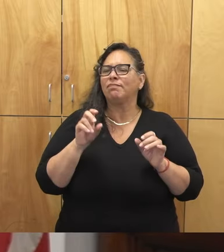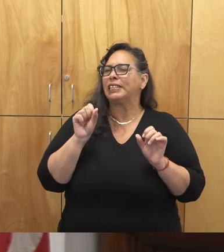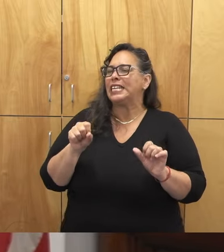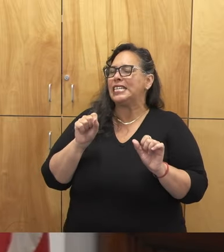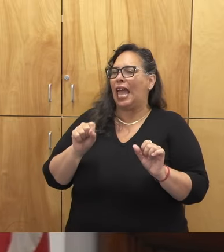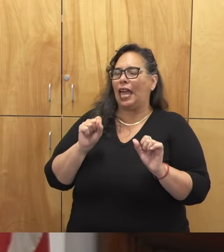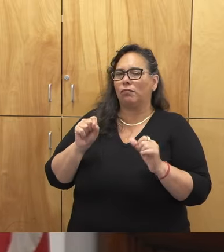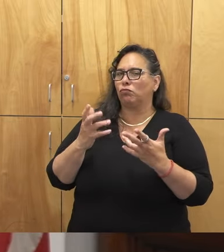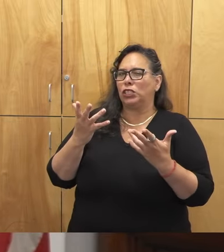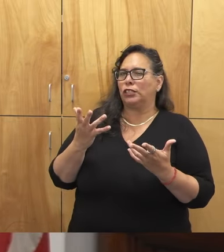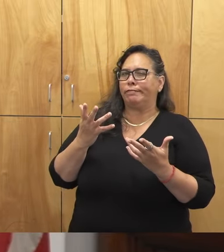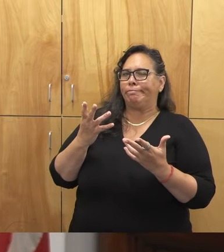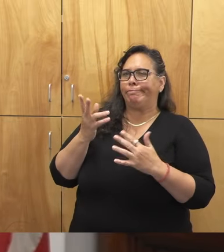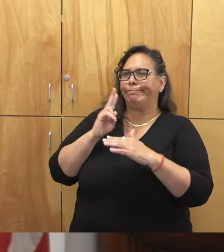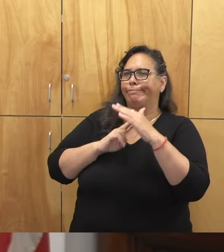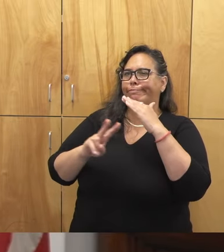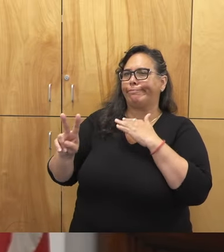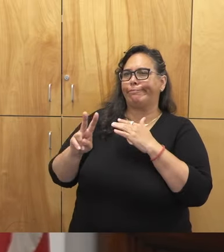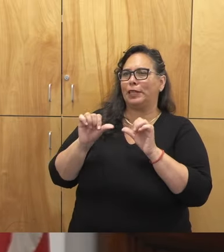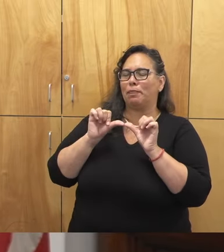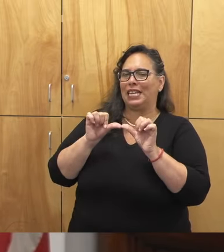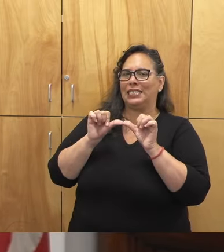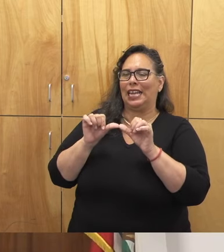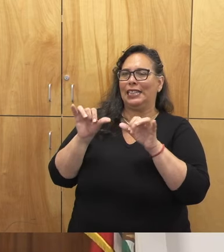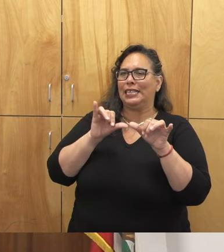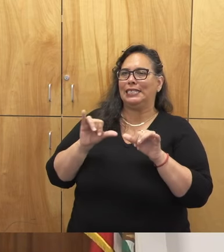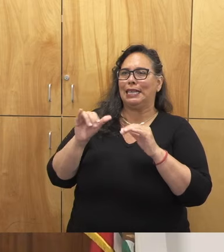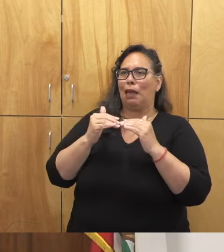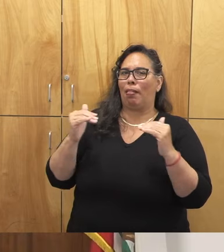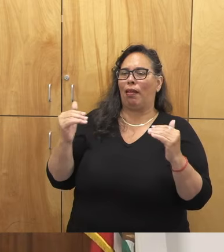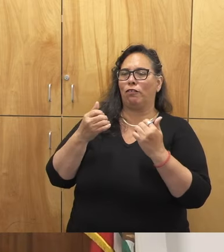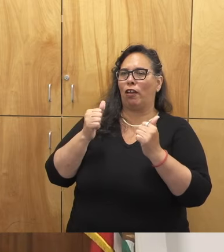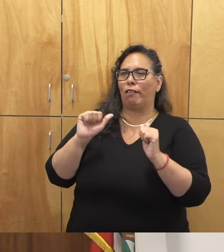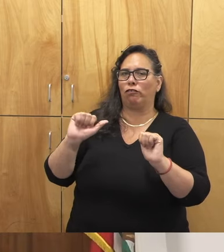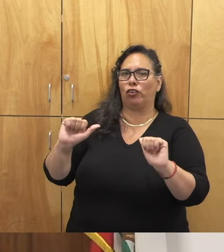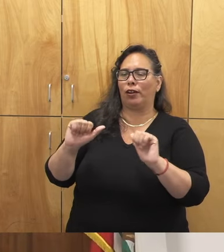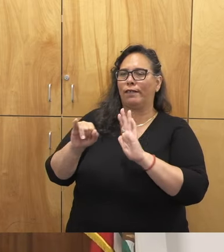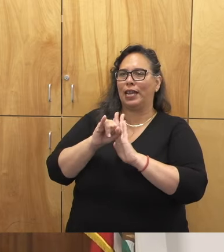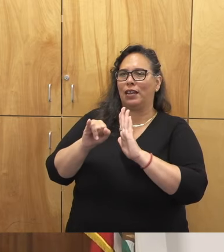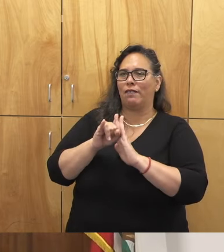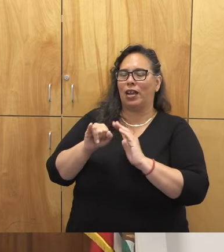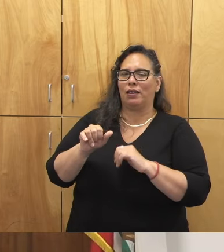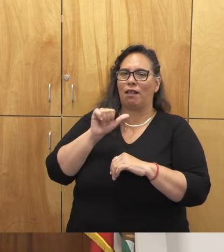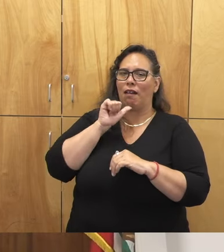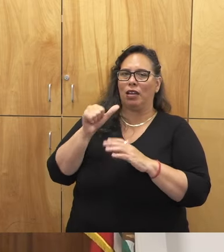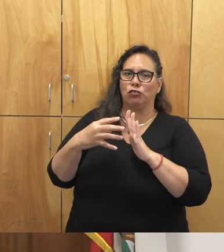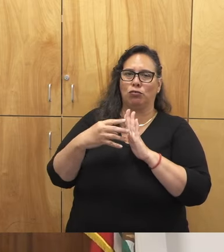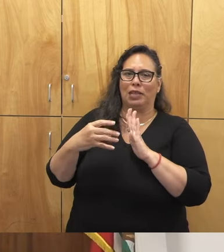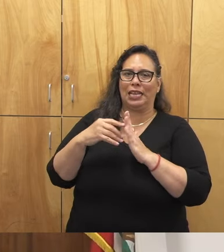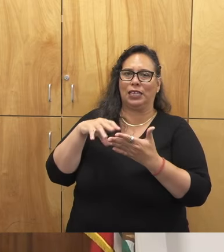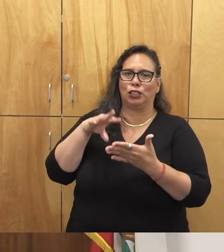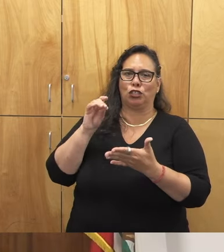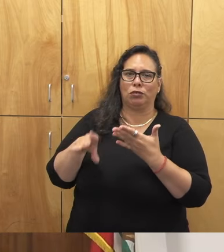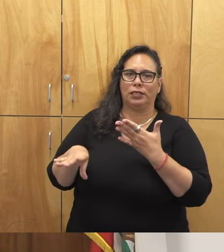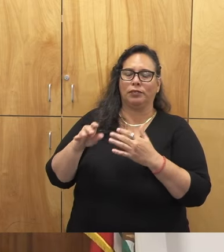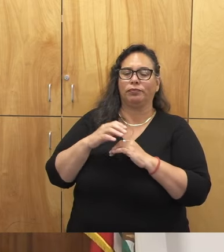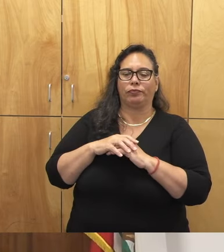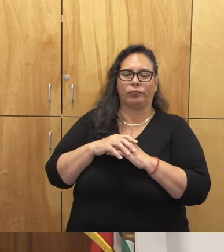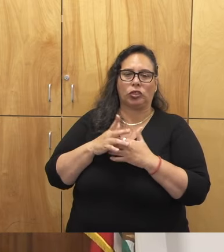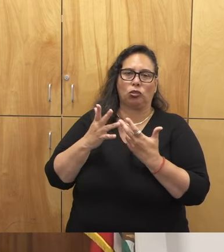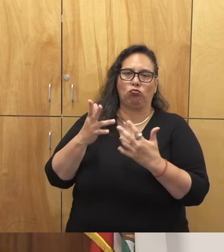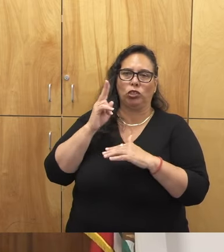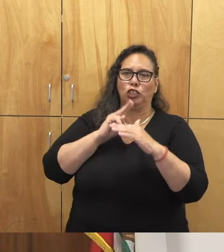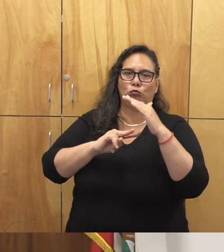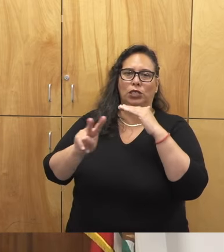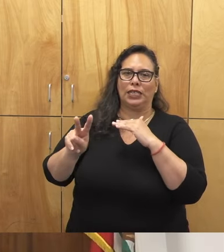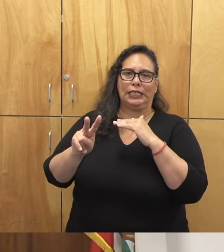we'll, in a sense, maintain the same level of effort in terms of identification of our unduplicated students. And so we're just projecting